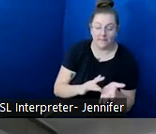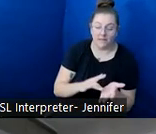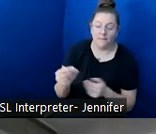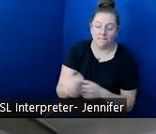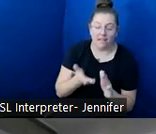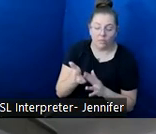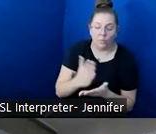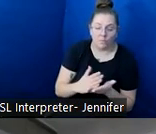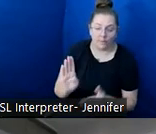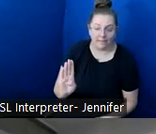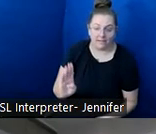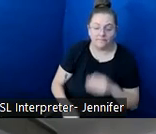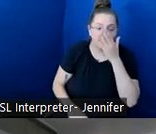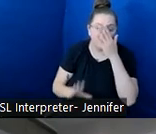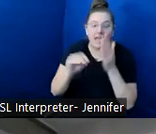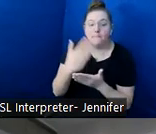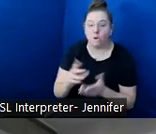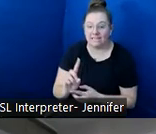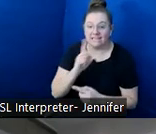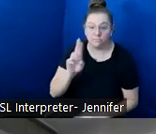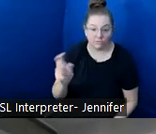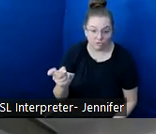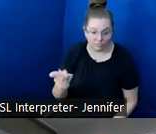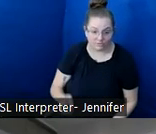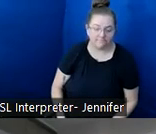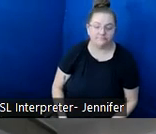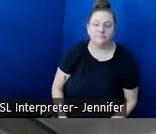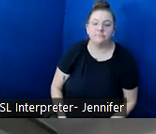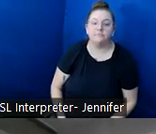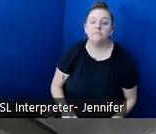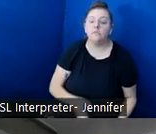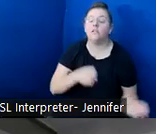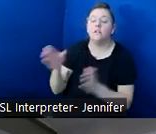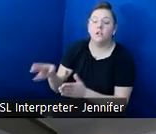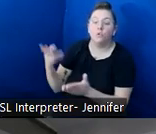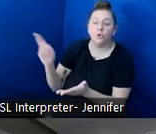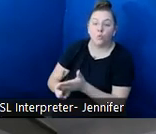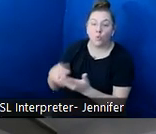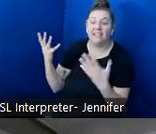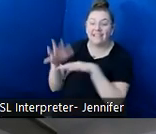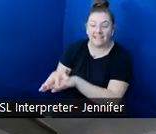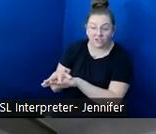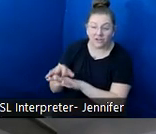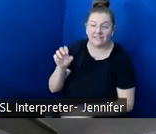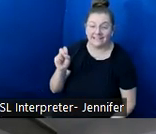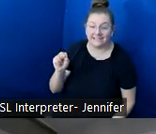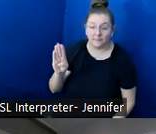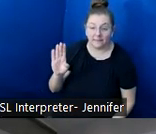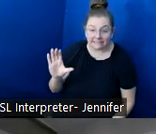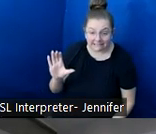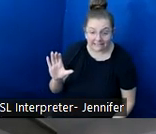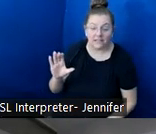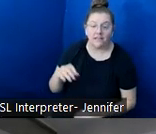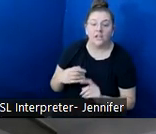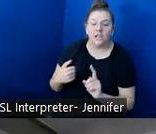B, and Part D card for prescriptions. Now, when you're enrolled in the integrated SNBC, there is one